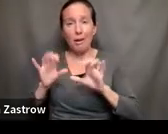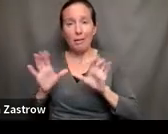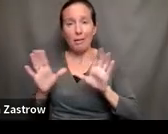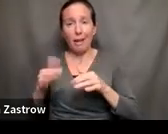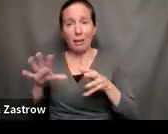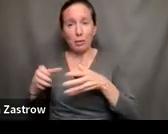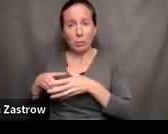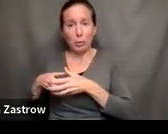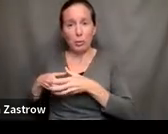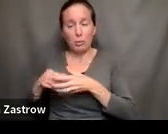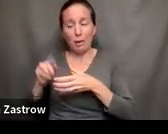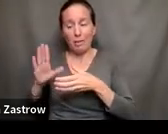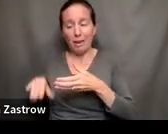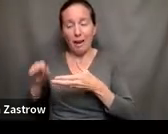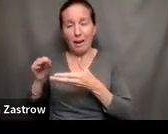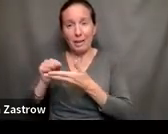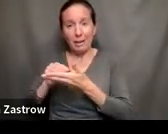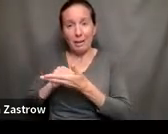are,